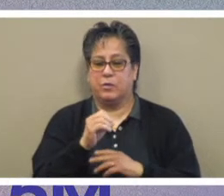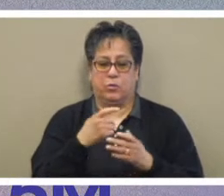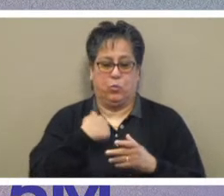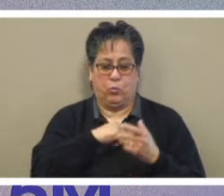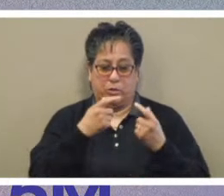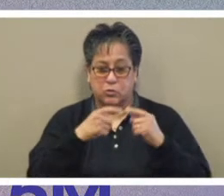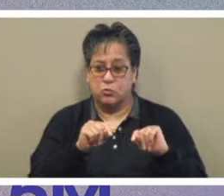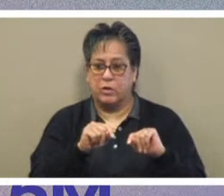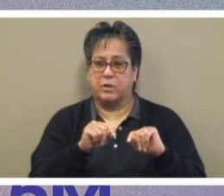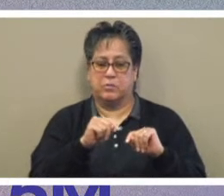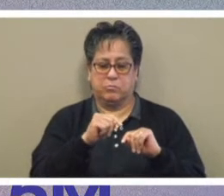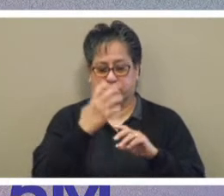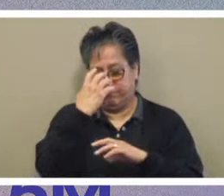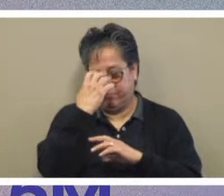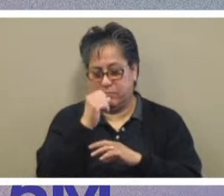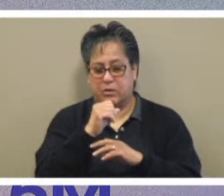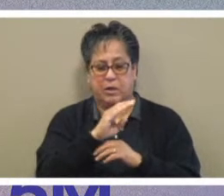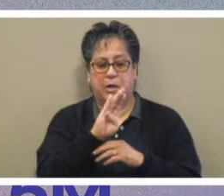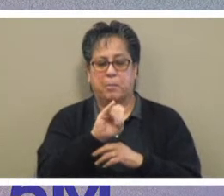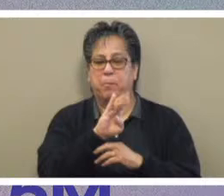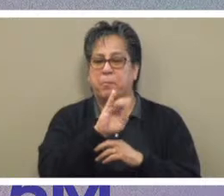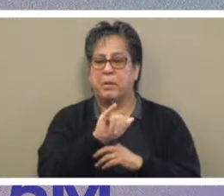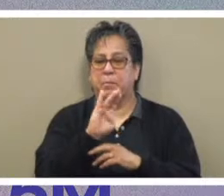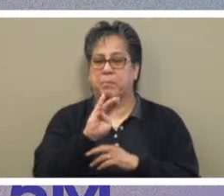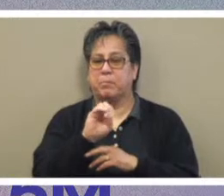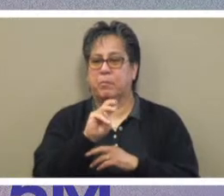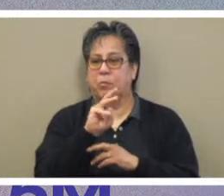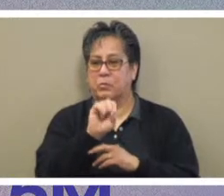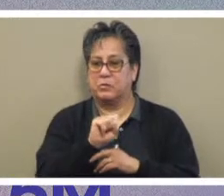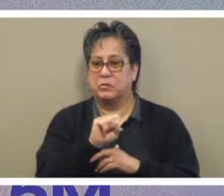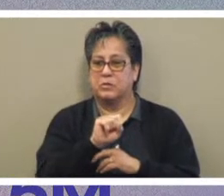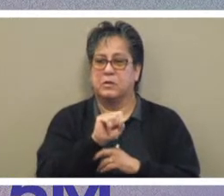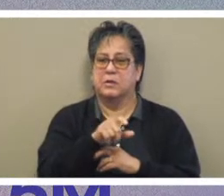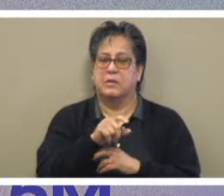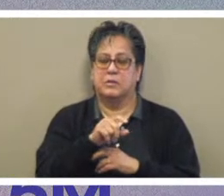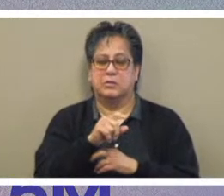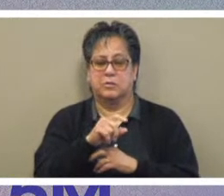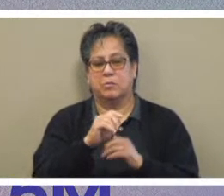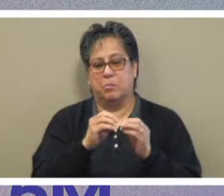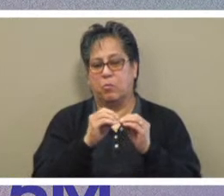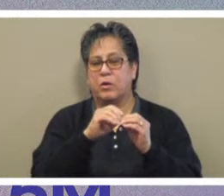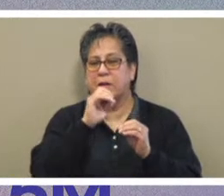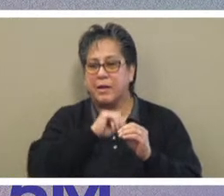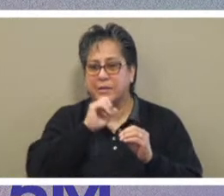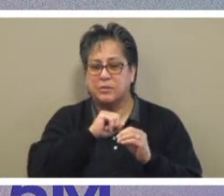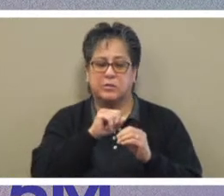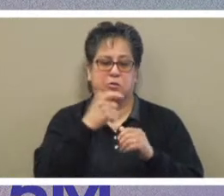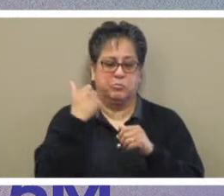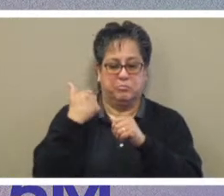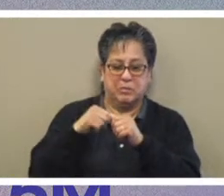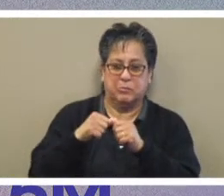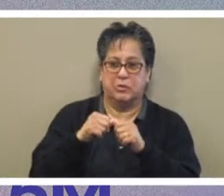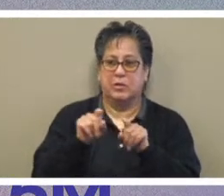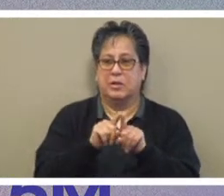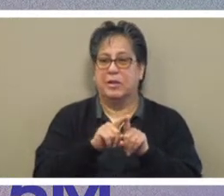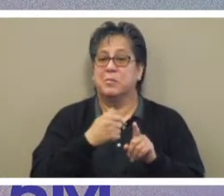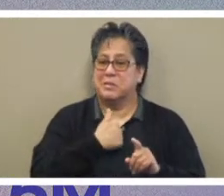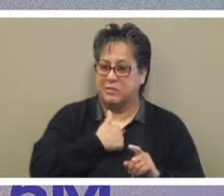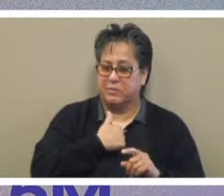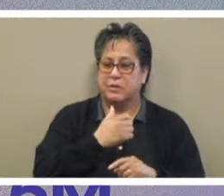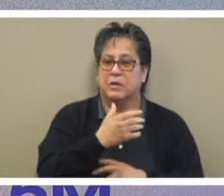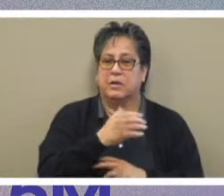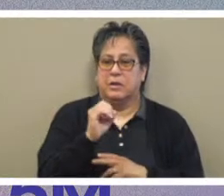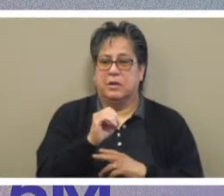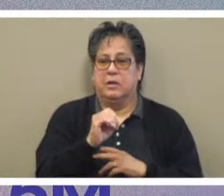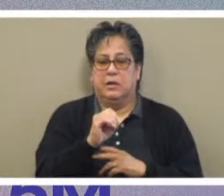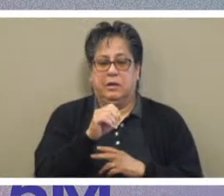trying to do is capture the memories of baby boomers in particular. They're a large aging demographic, and connecting them with millennials like myself.